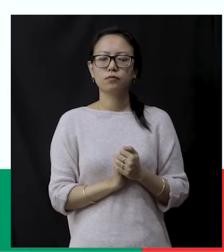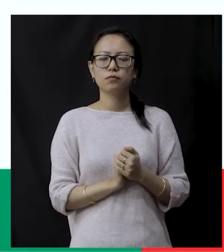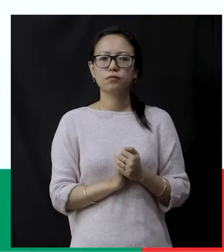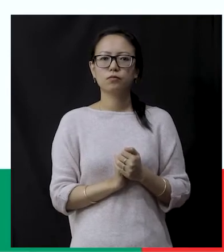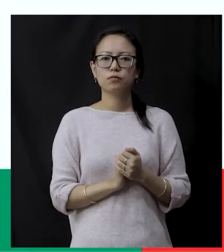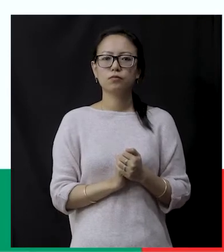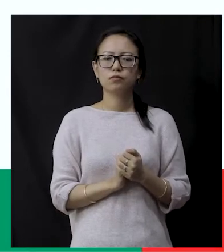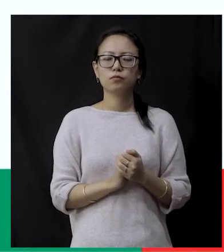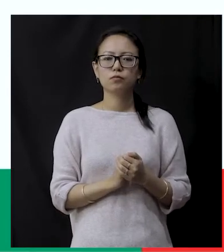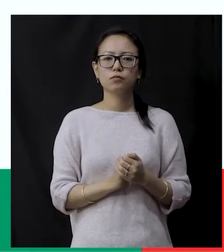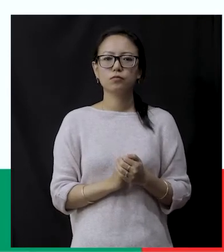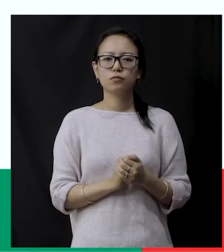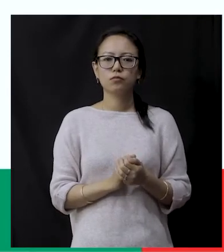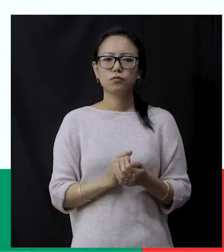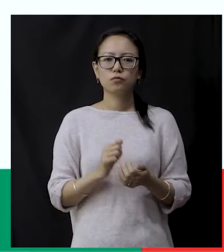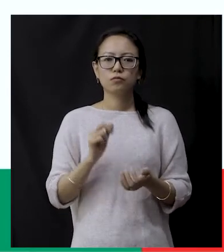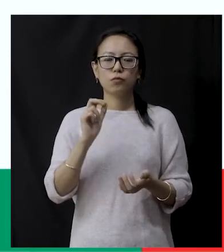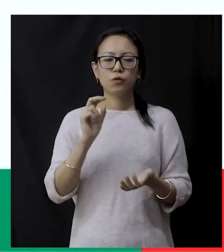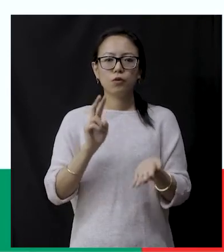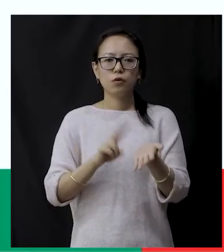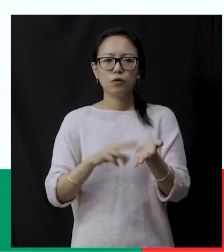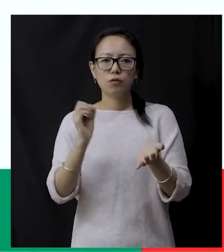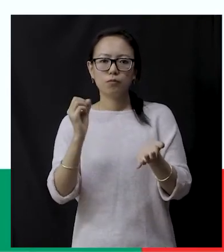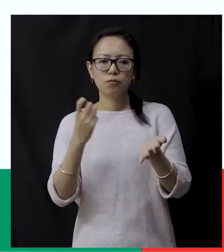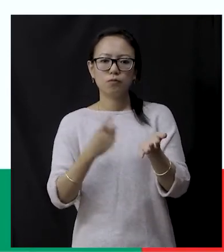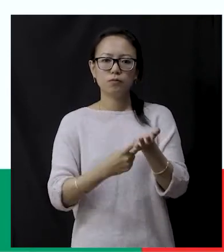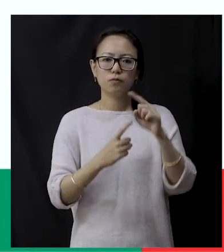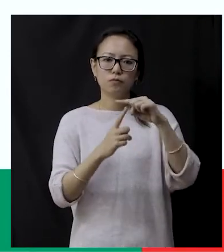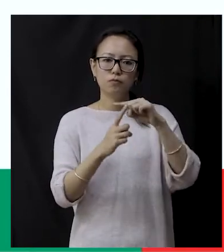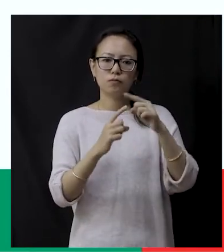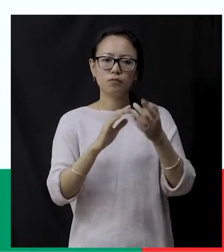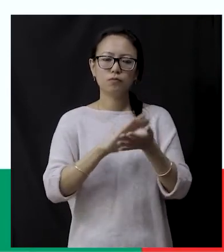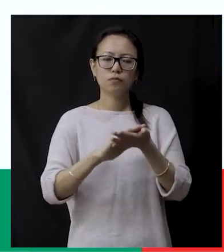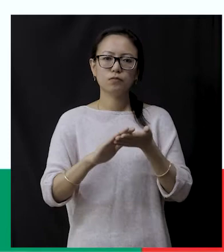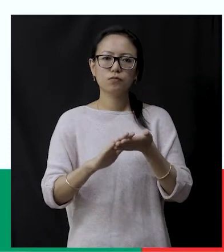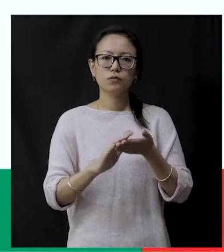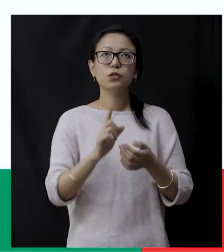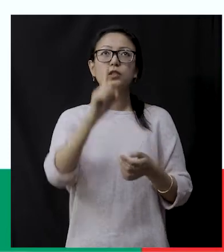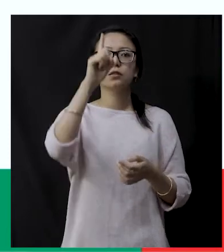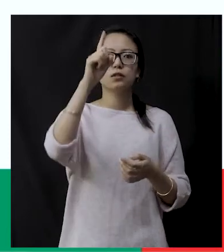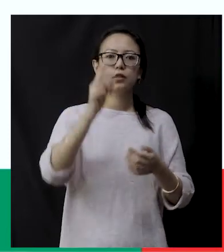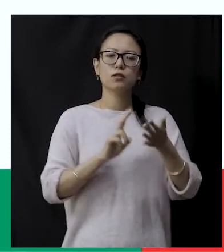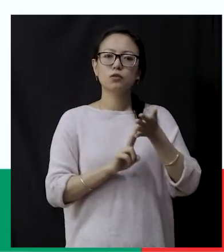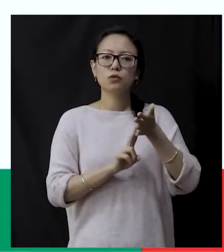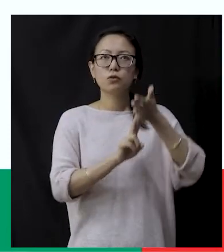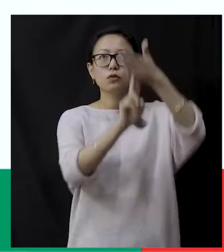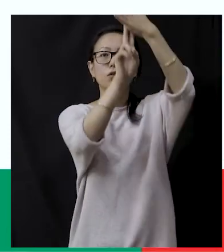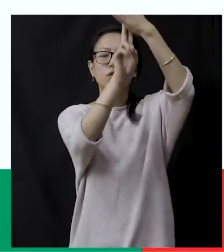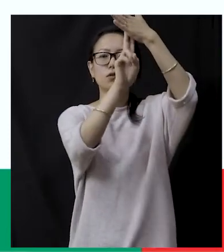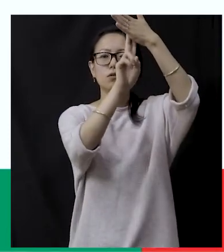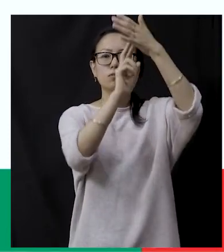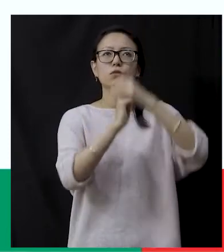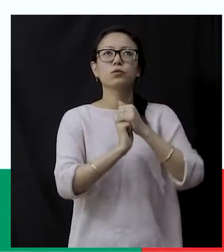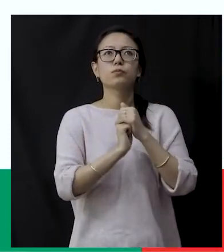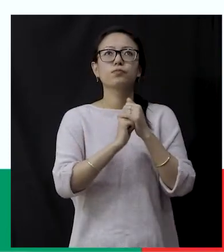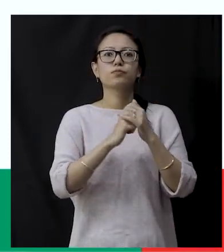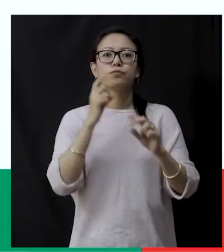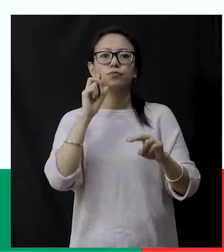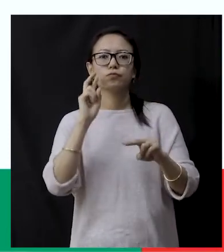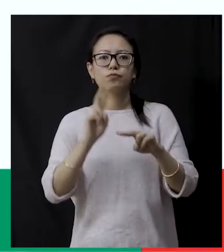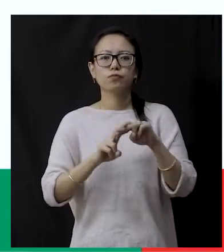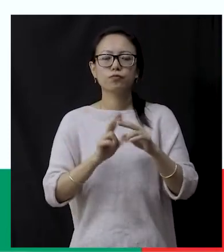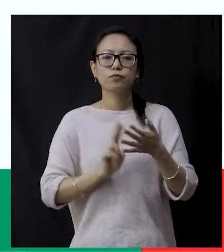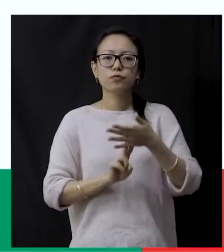North means straight up here. Now students, you will see 7 group of stars,